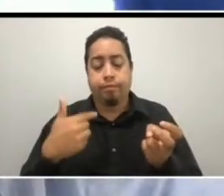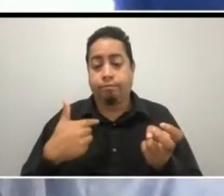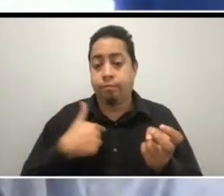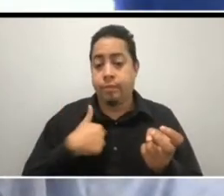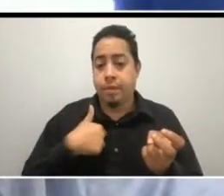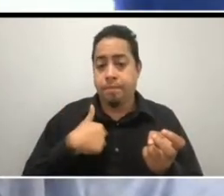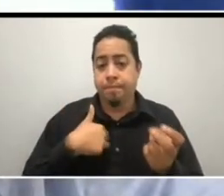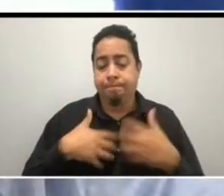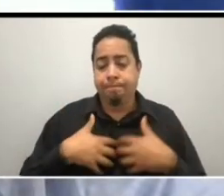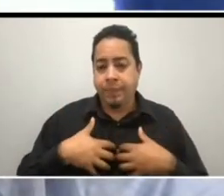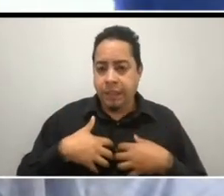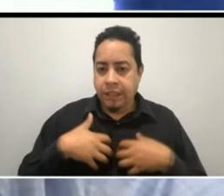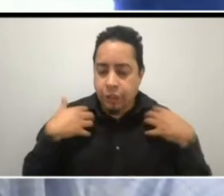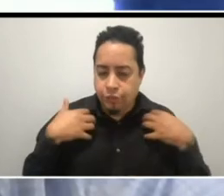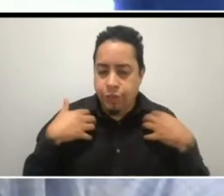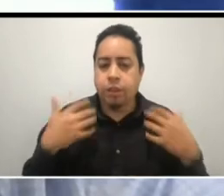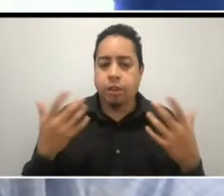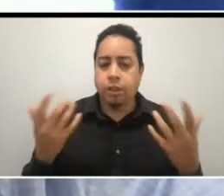I'm angry